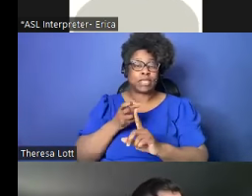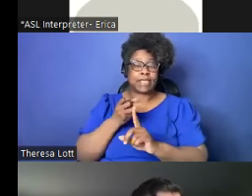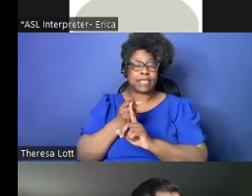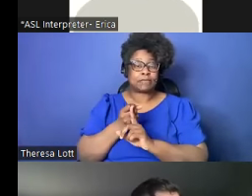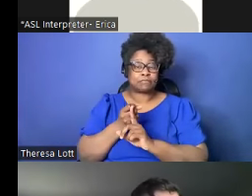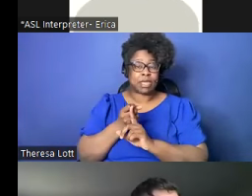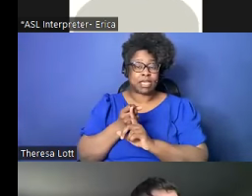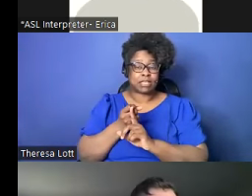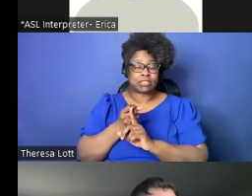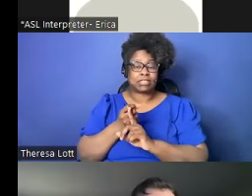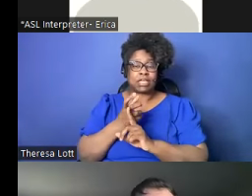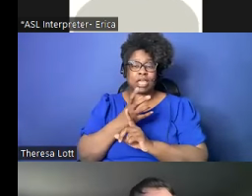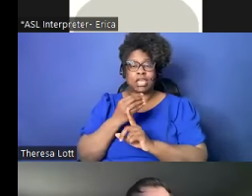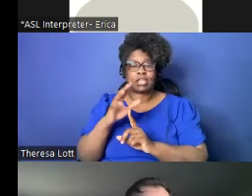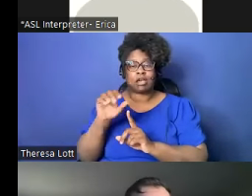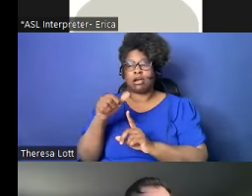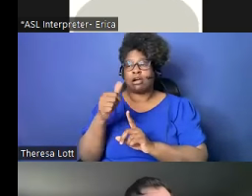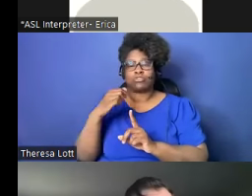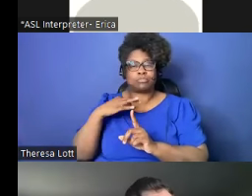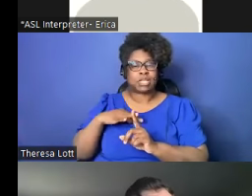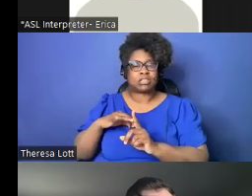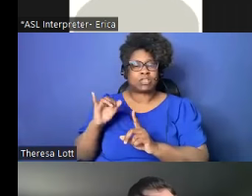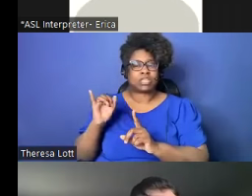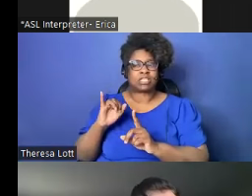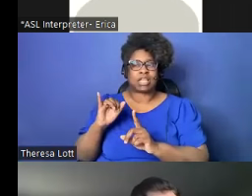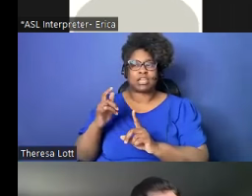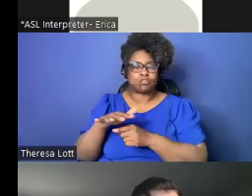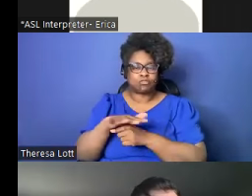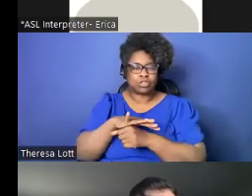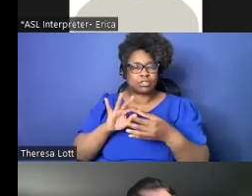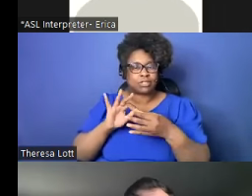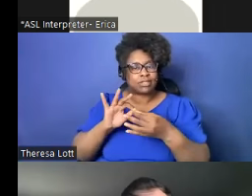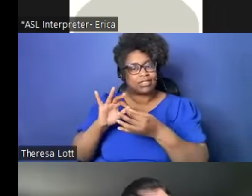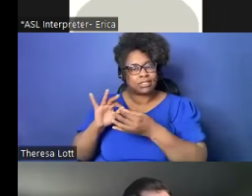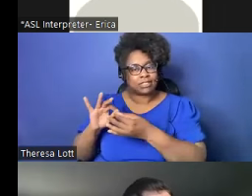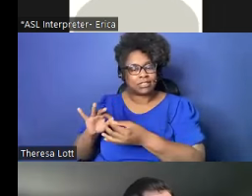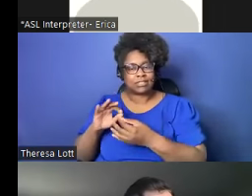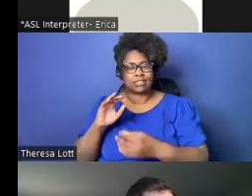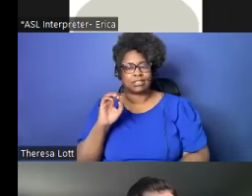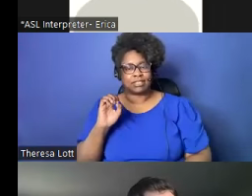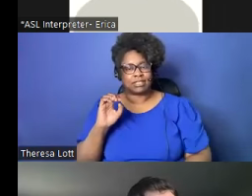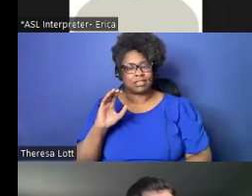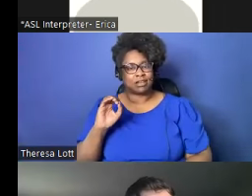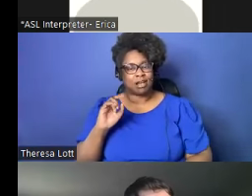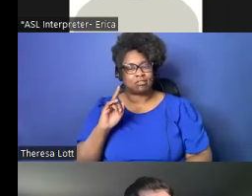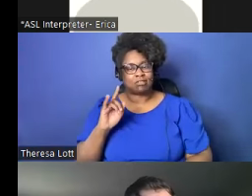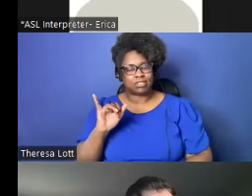other co-benefits like regional connectivity, ecology, and economies.